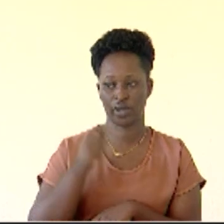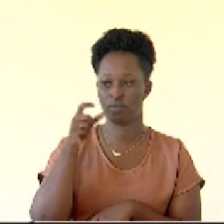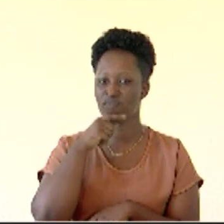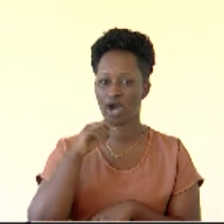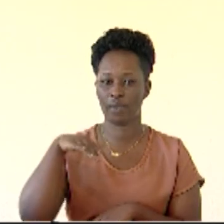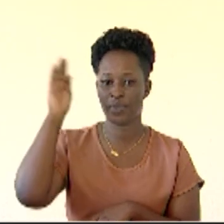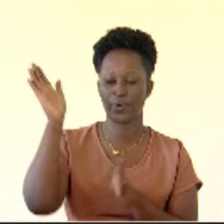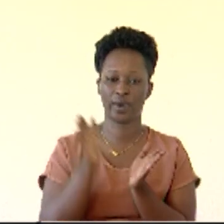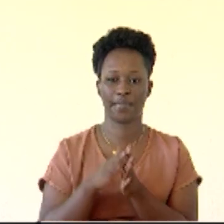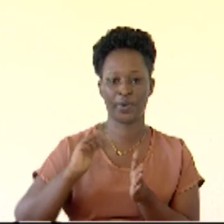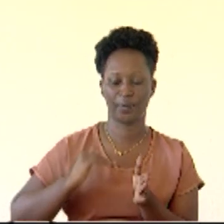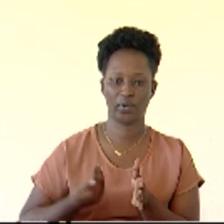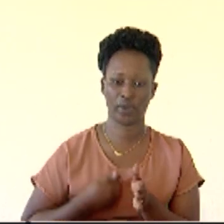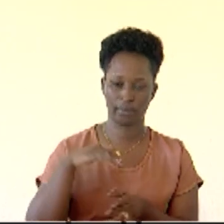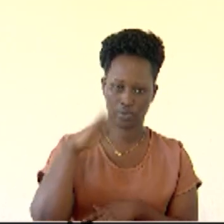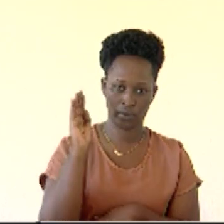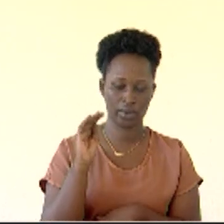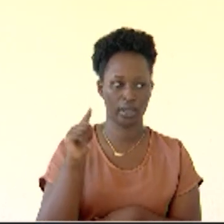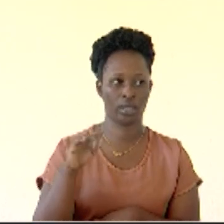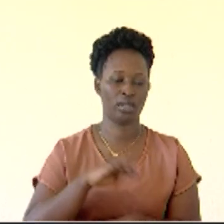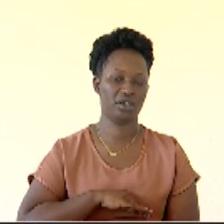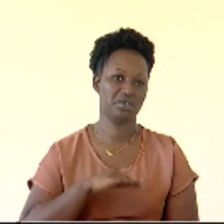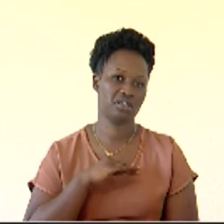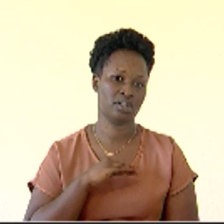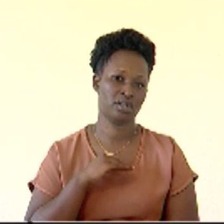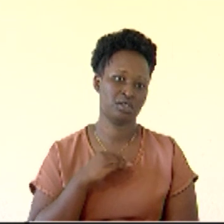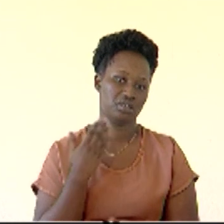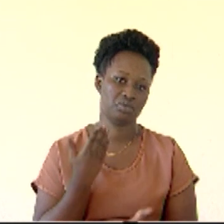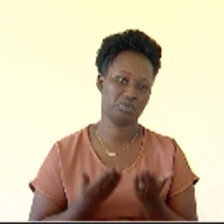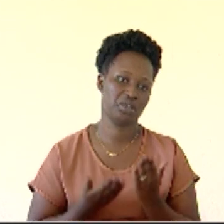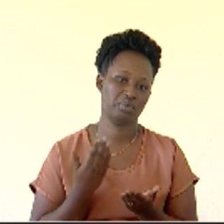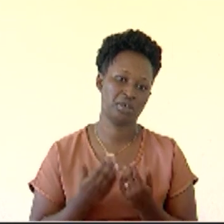even an old woman. They are on the age. They are on their age of.